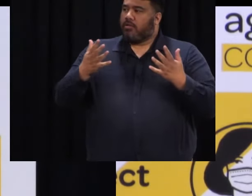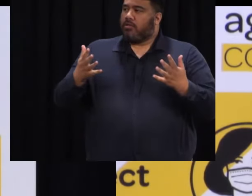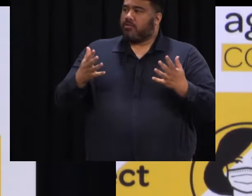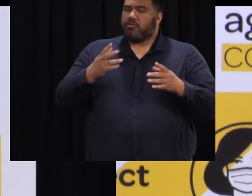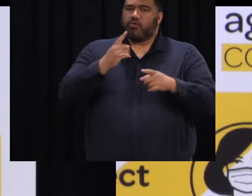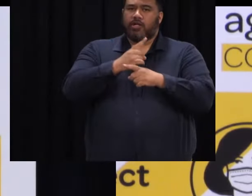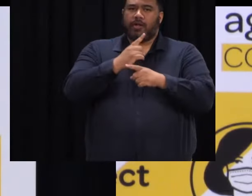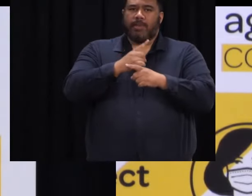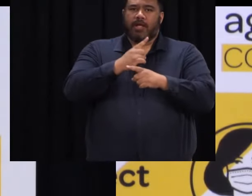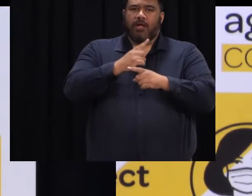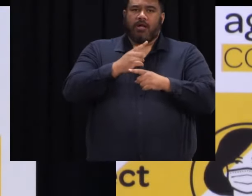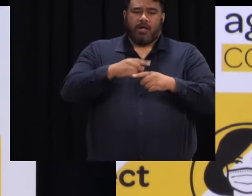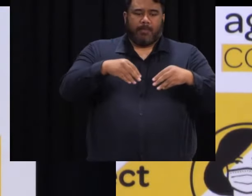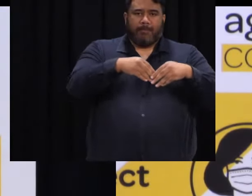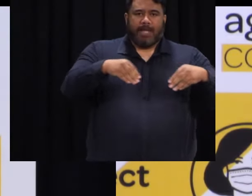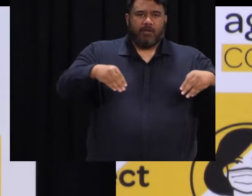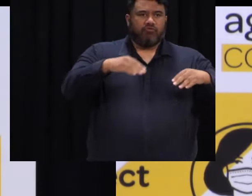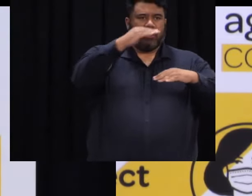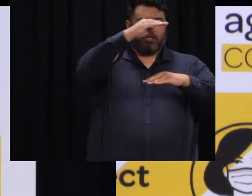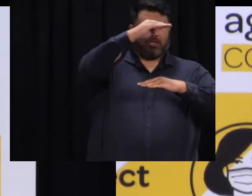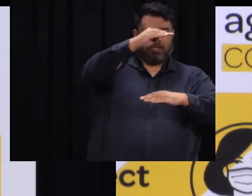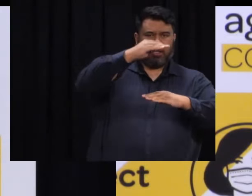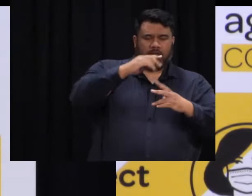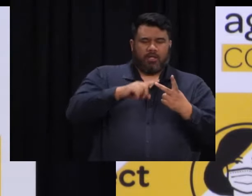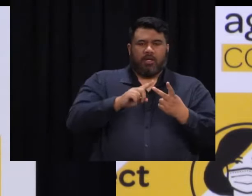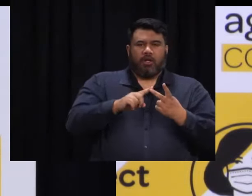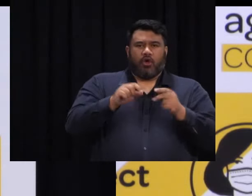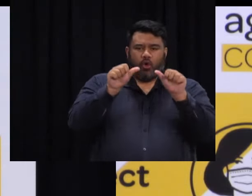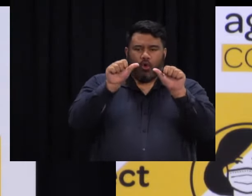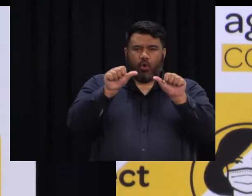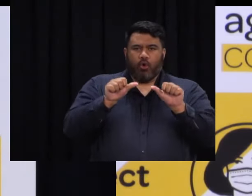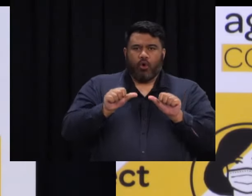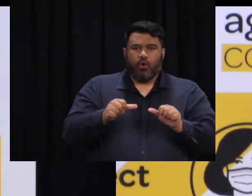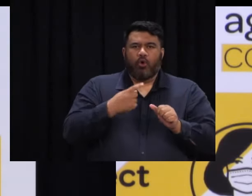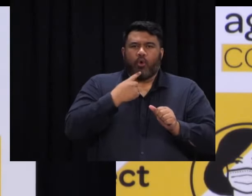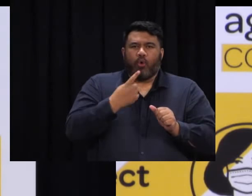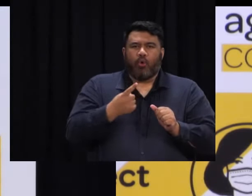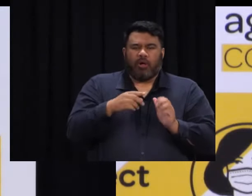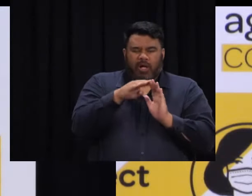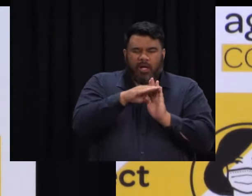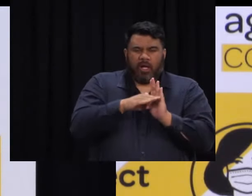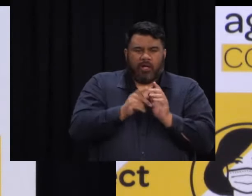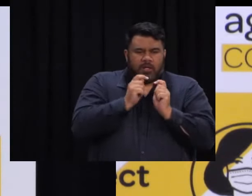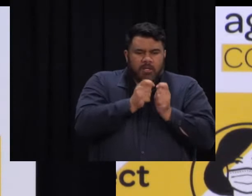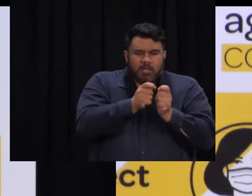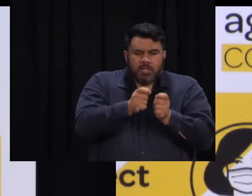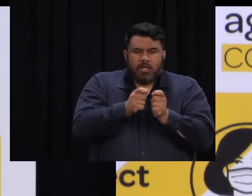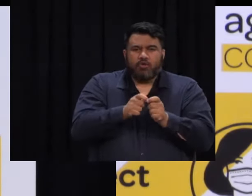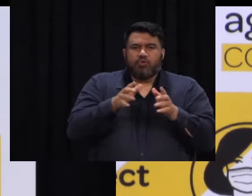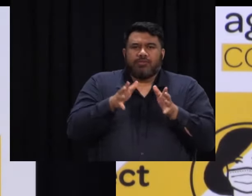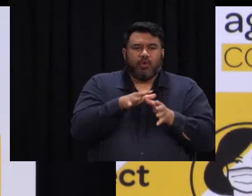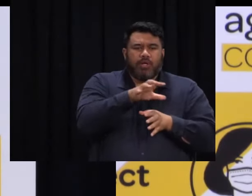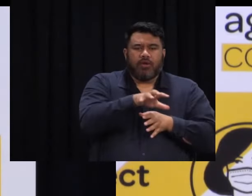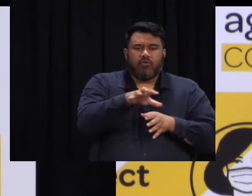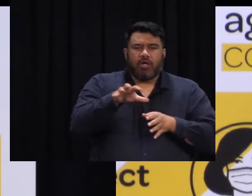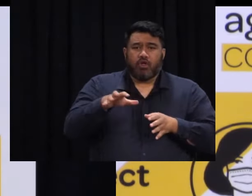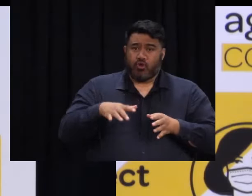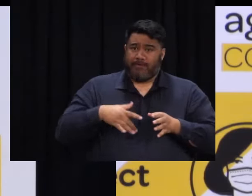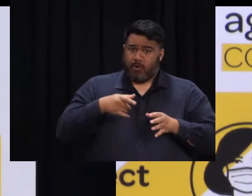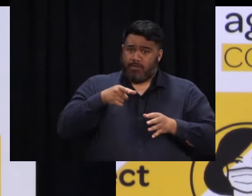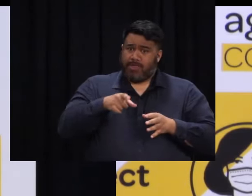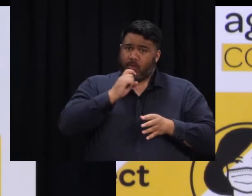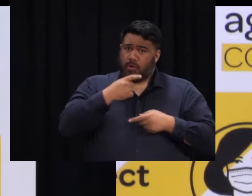boundaries, putting orders in place and making it more manageable from like, not even a regional, but a much smaller perspective to manage this? Yeah,